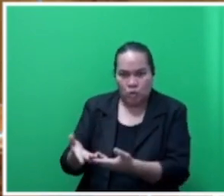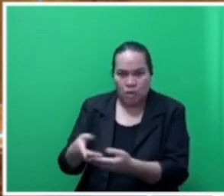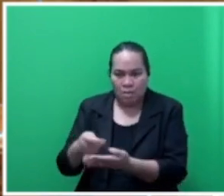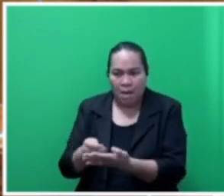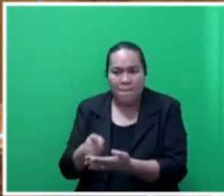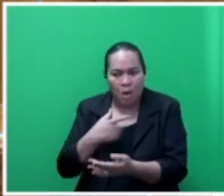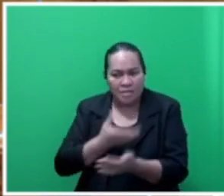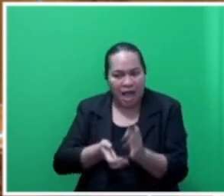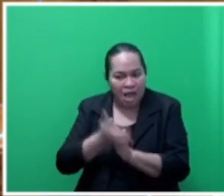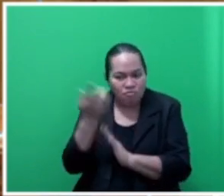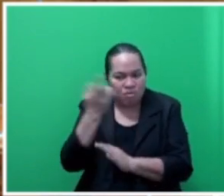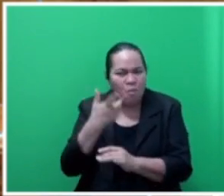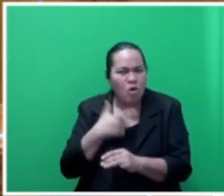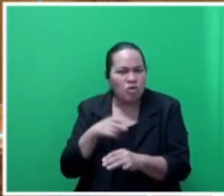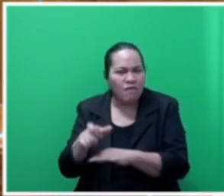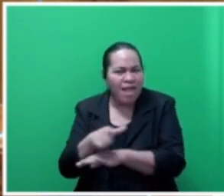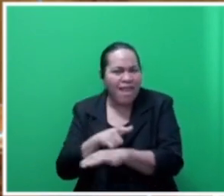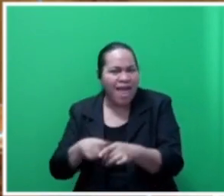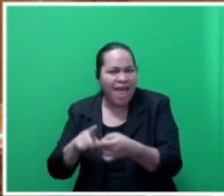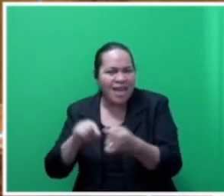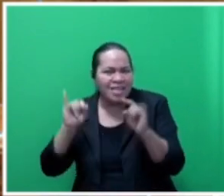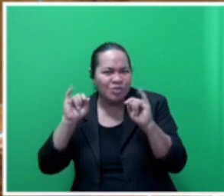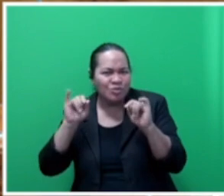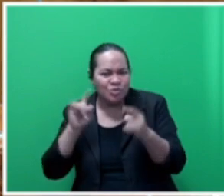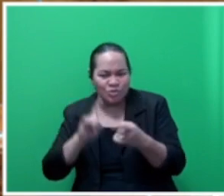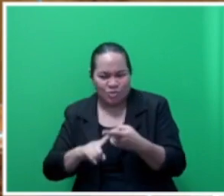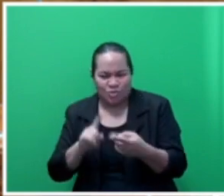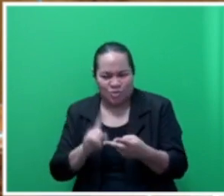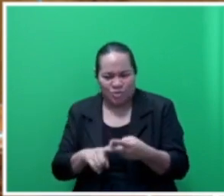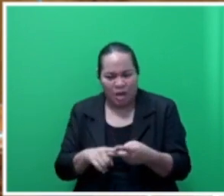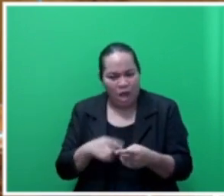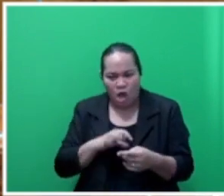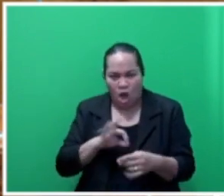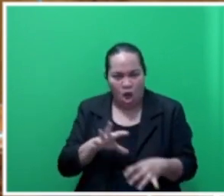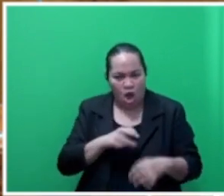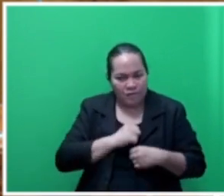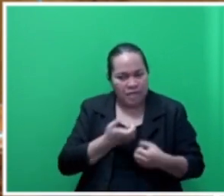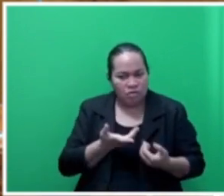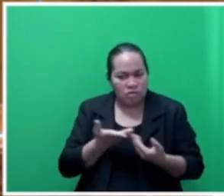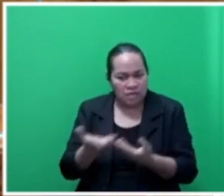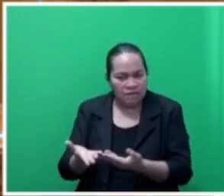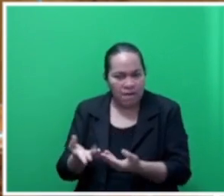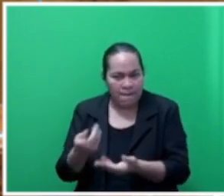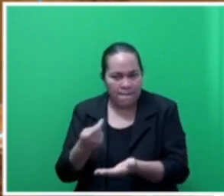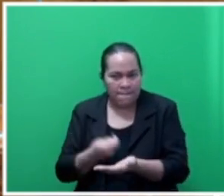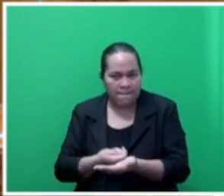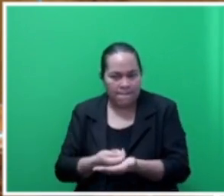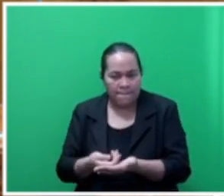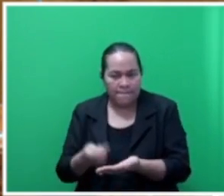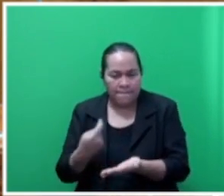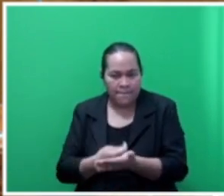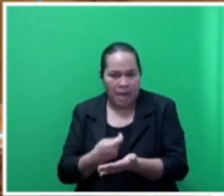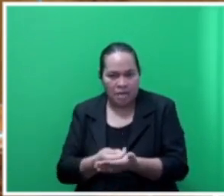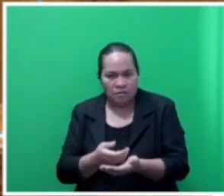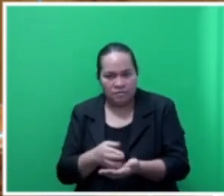lending, and the borrower reluctant to borrow because of the lack of confidence. This is a clear